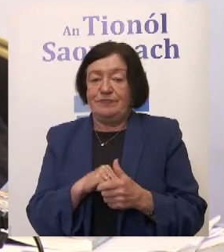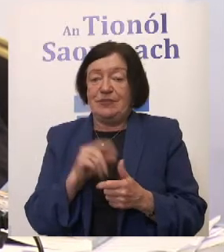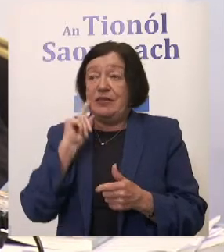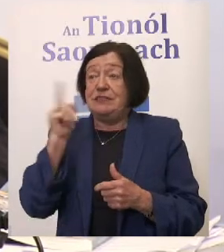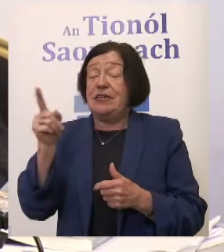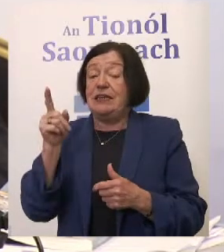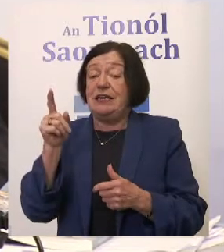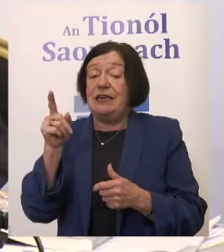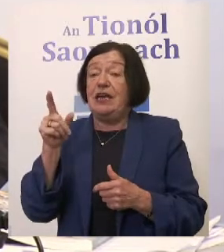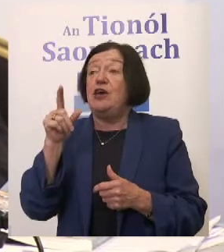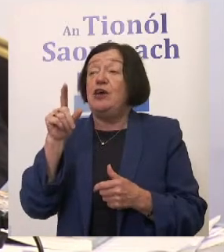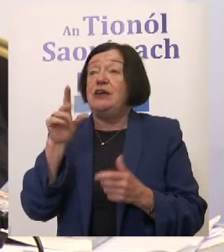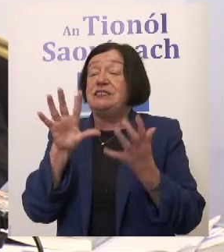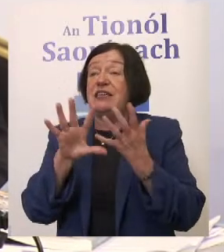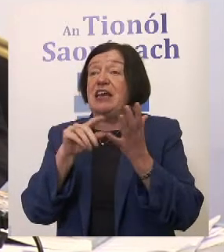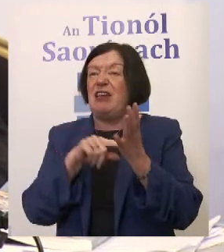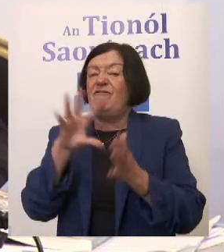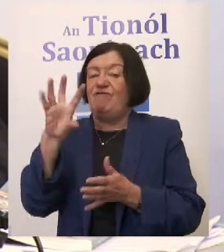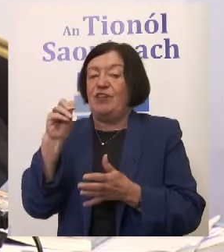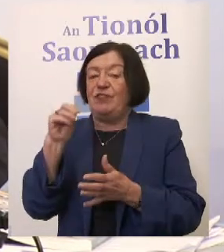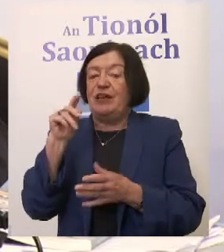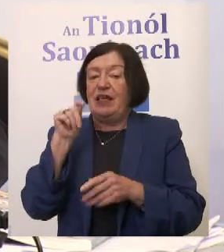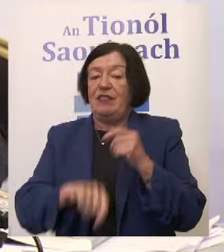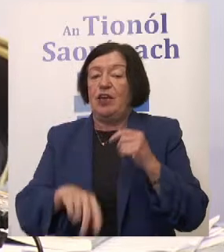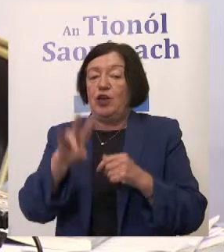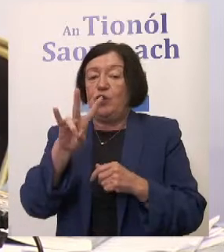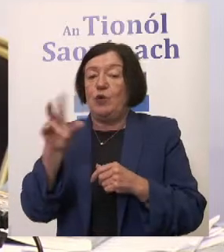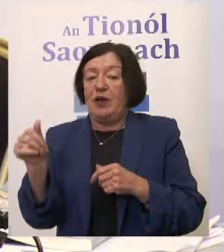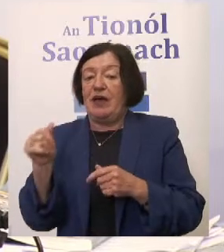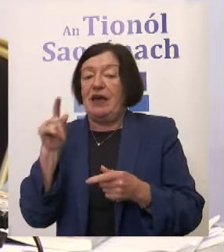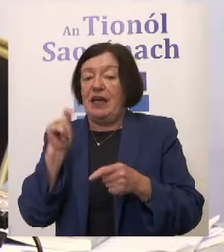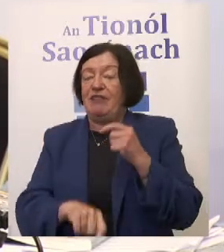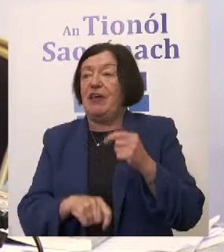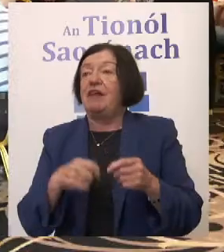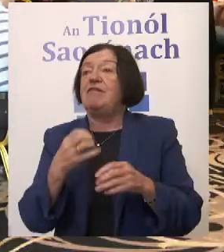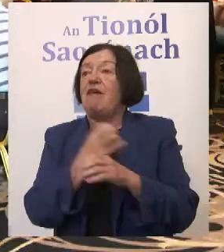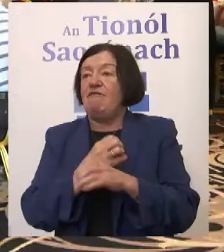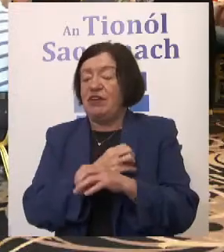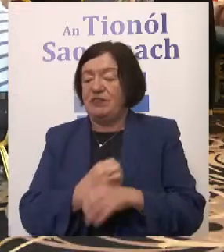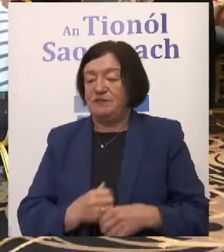all back then at 10:50, and then we conduct the Q&A, and then followed by coffee. Thank you.